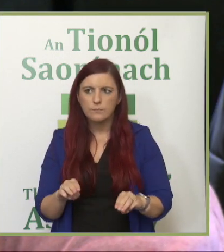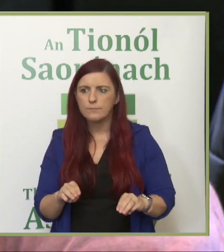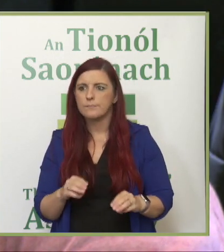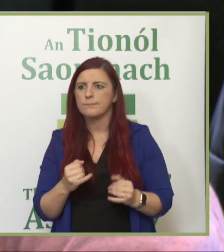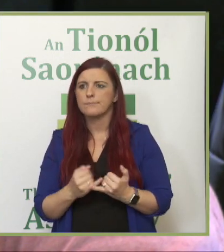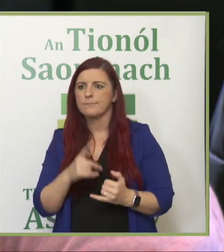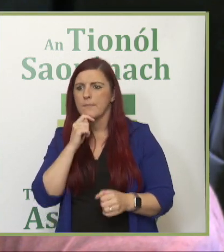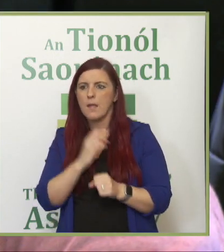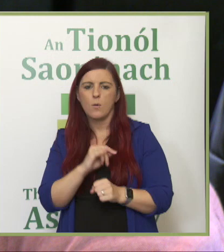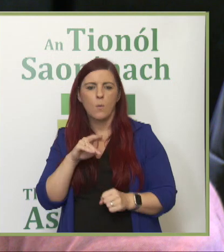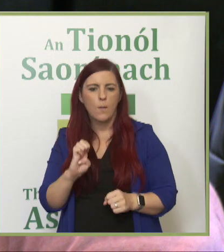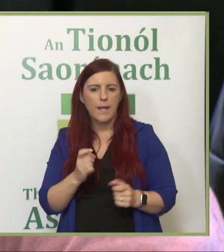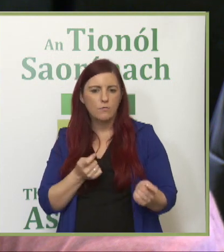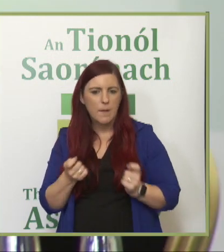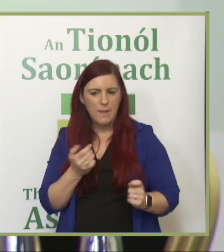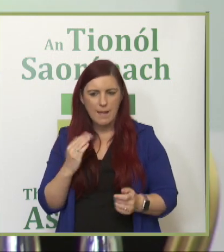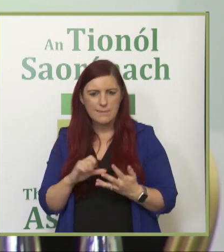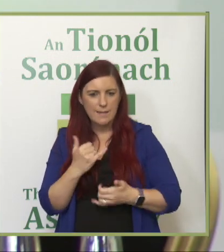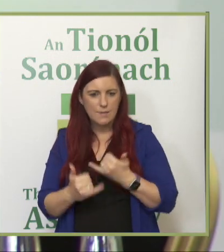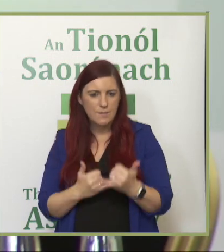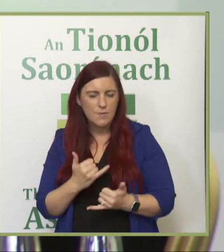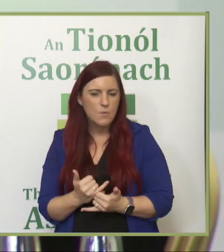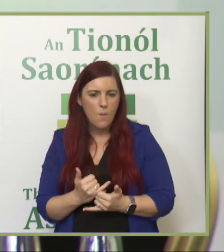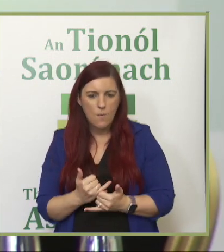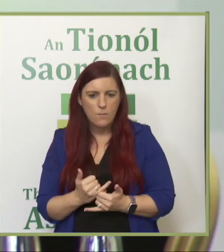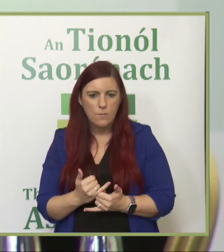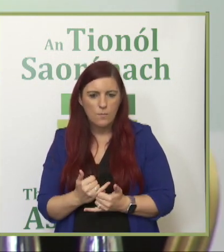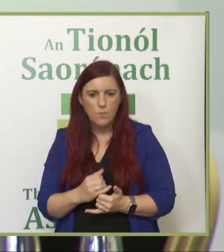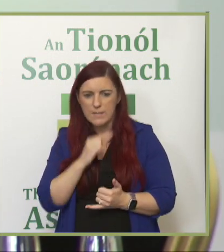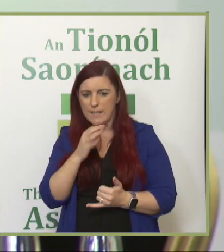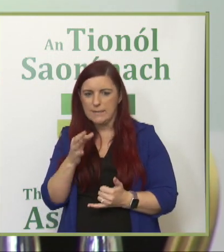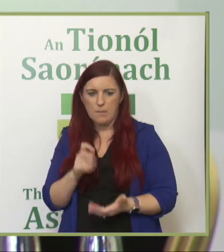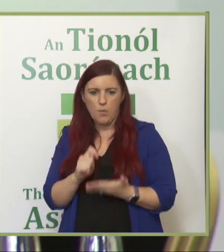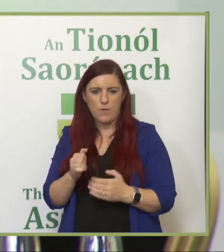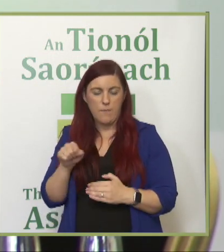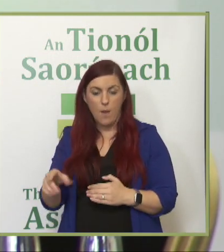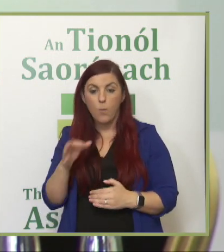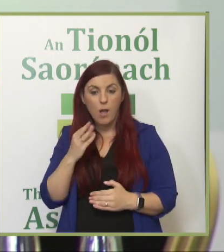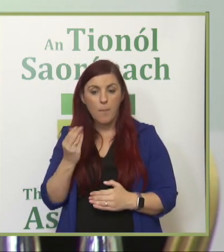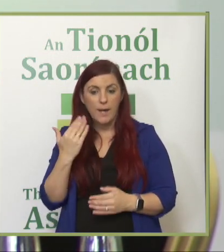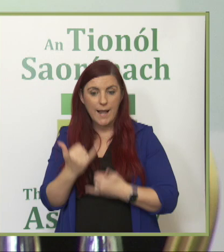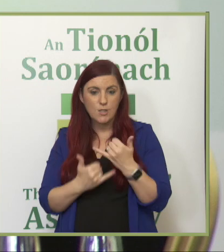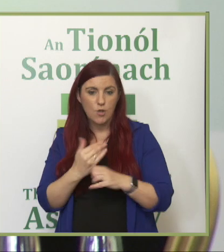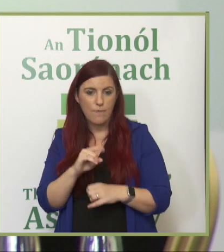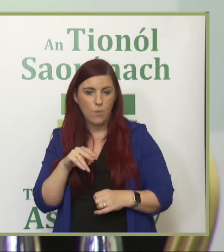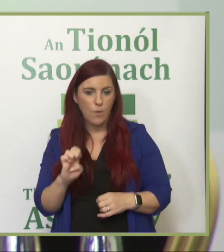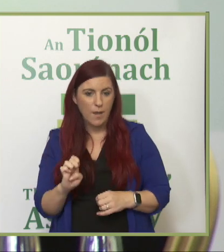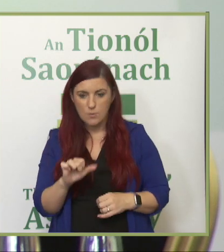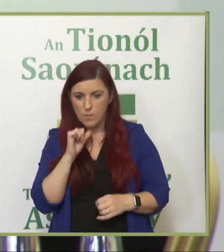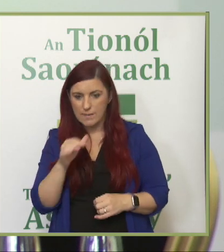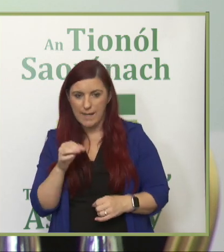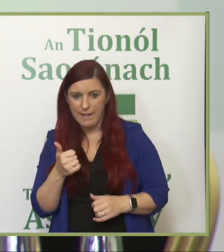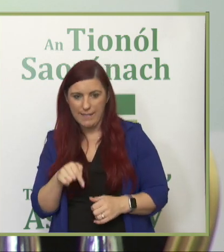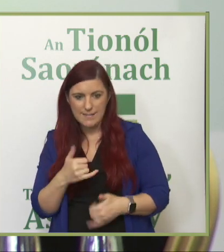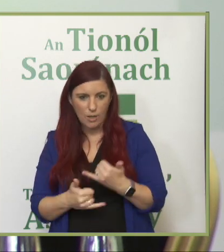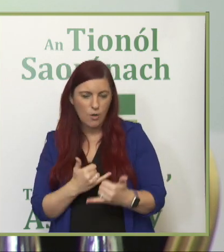treatment over the last 6 years. We didn't necessarily get a tripling in our budget for that. We got money last year for cocaine, so an investment